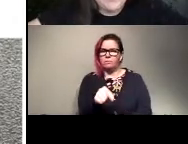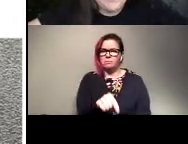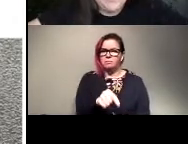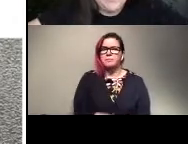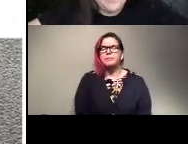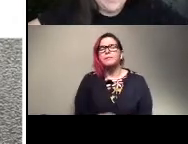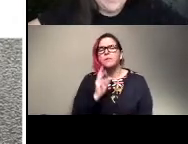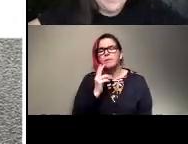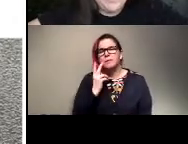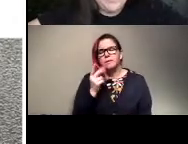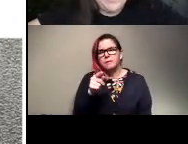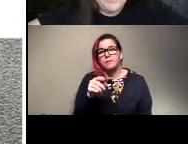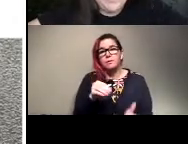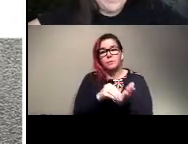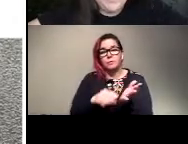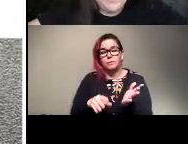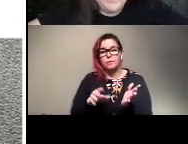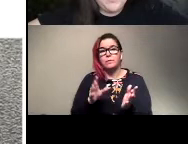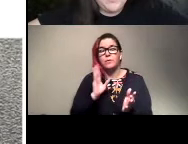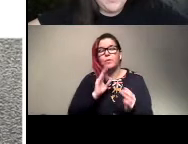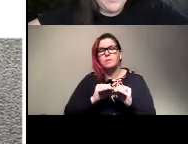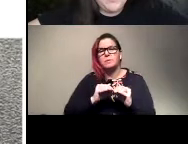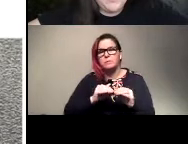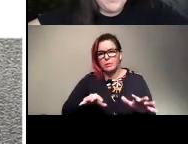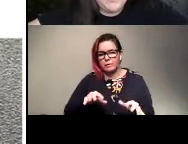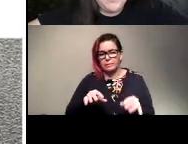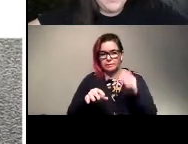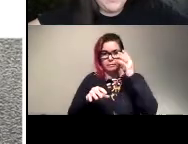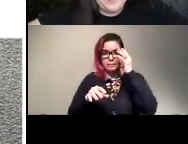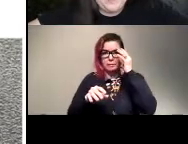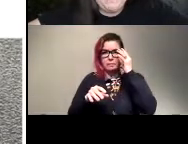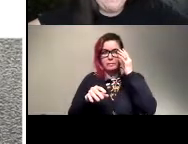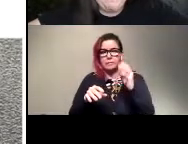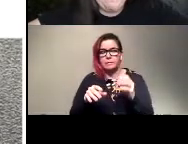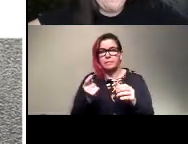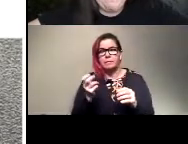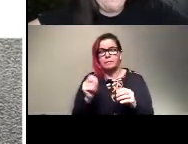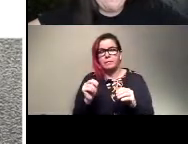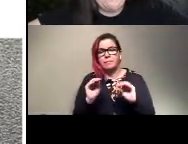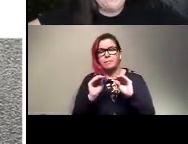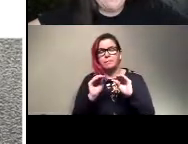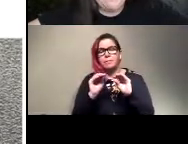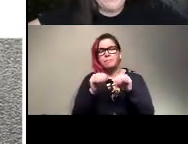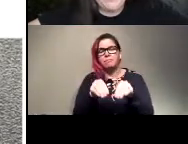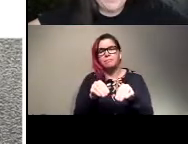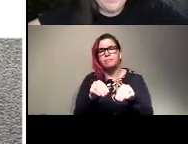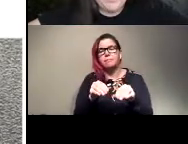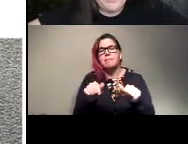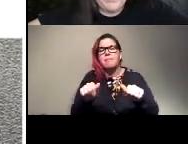see. So your student will spread that one down, and then they'll patch these